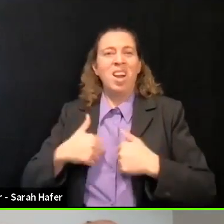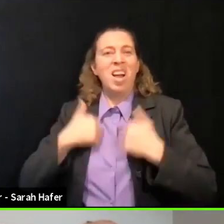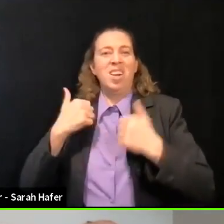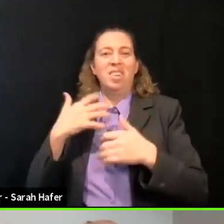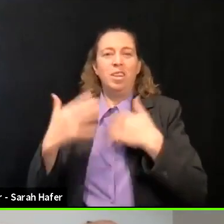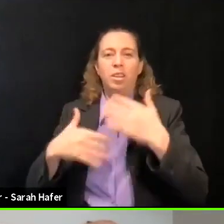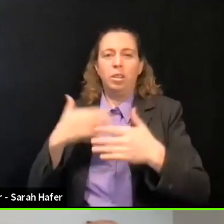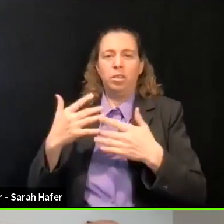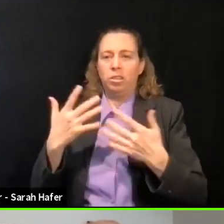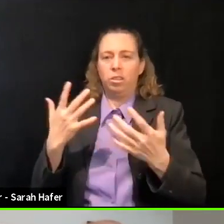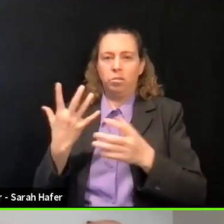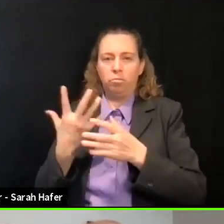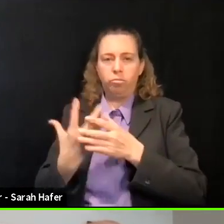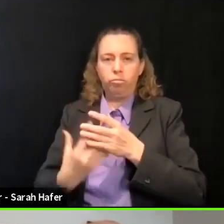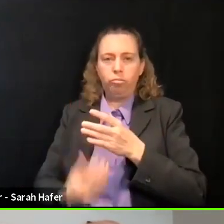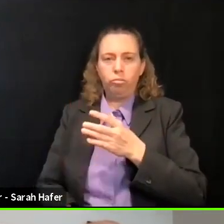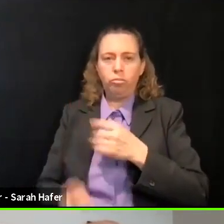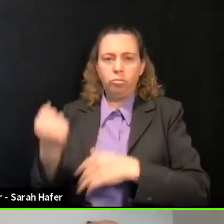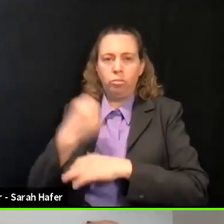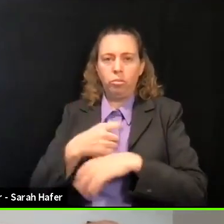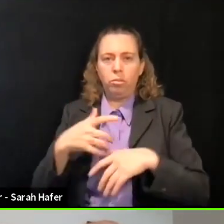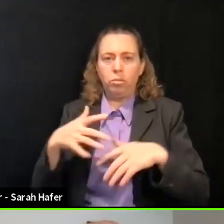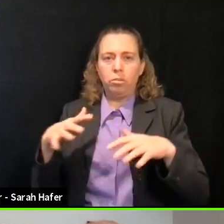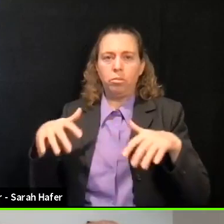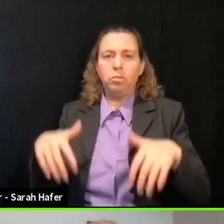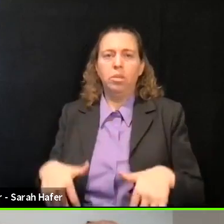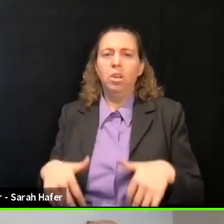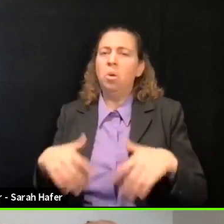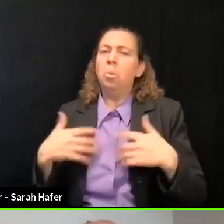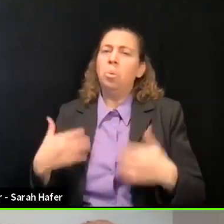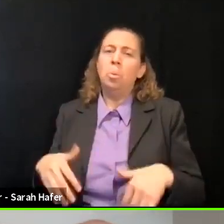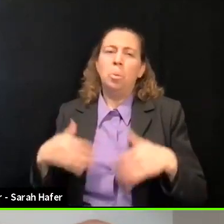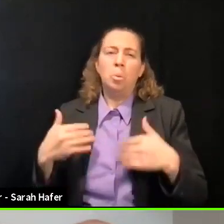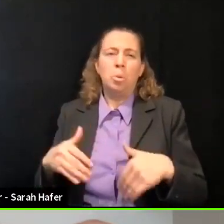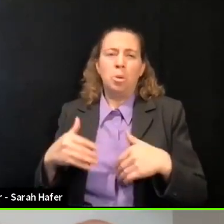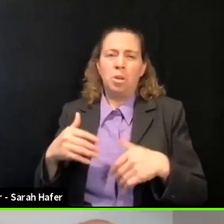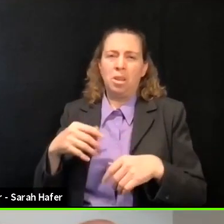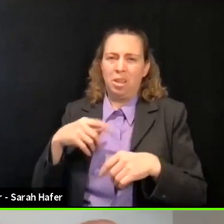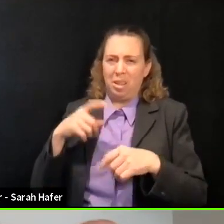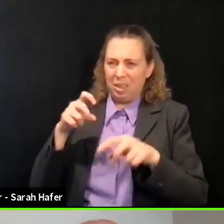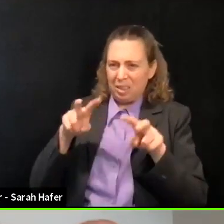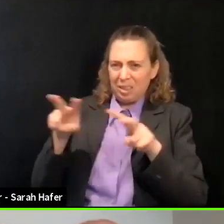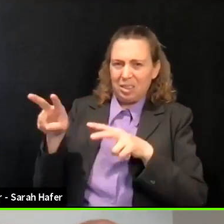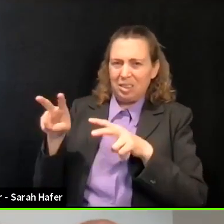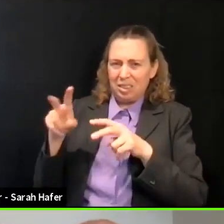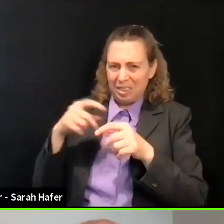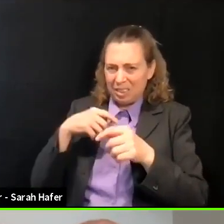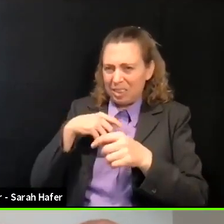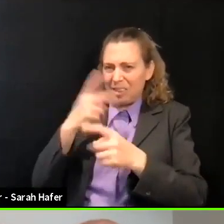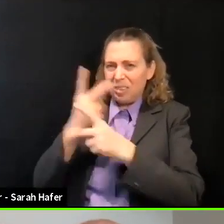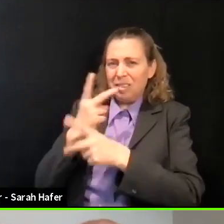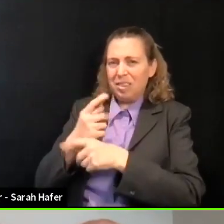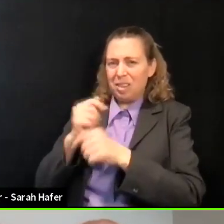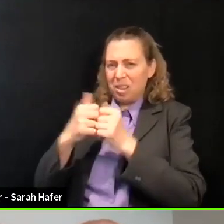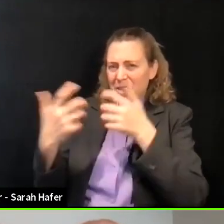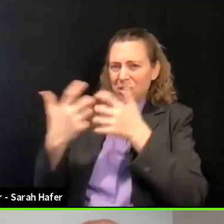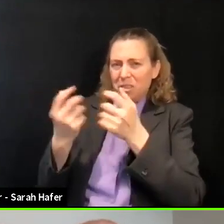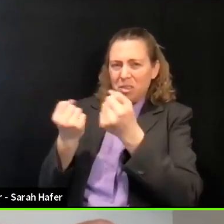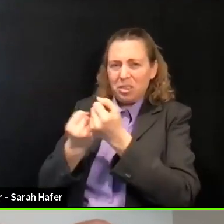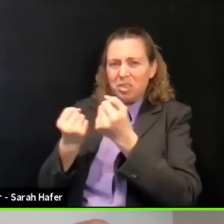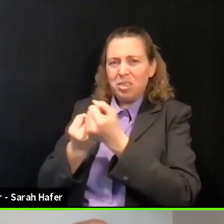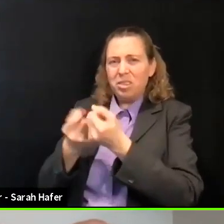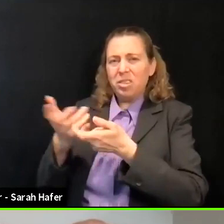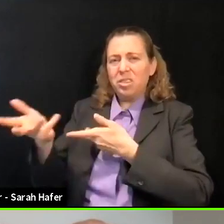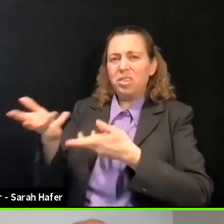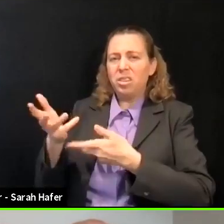alternative sources, and also, of course, to creatively adapt to the changing circumstances of work becomes critically important.